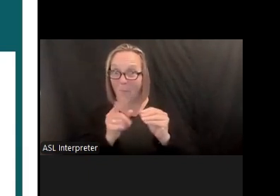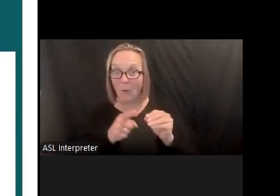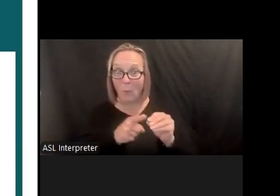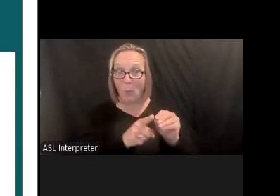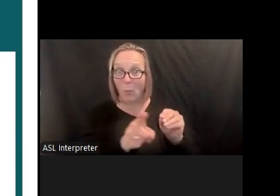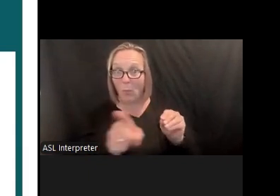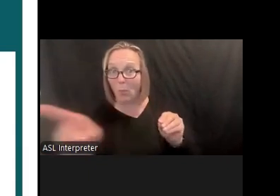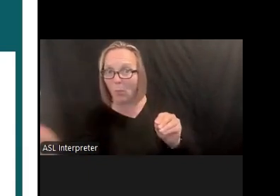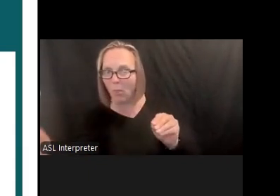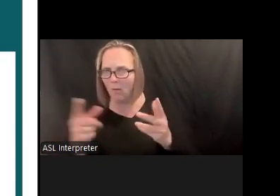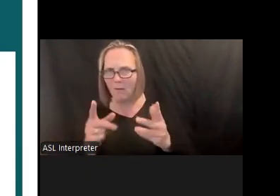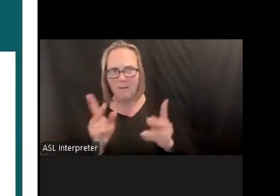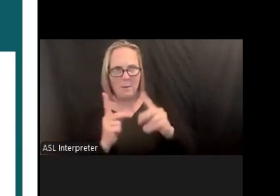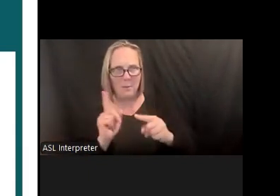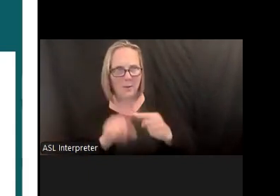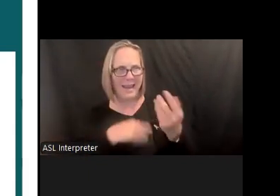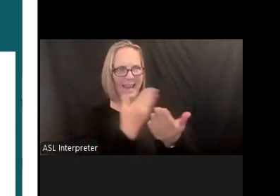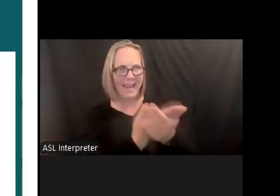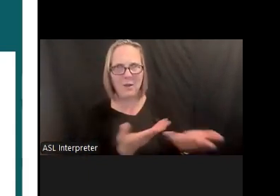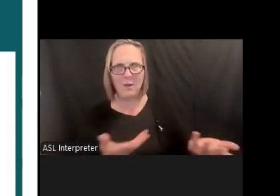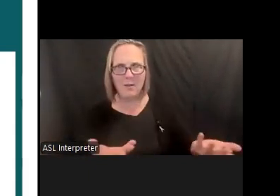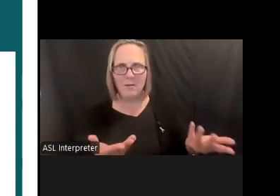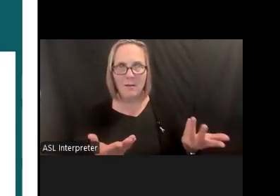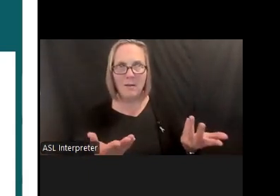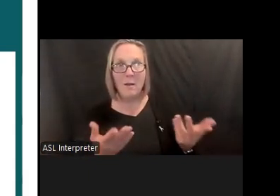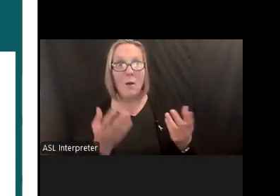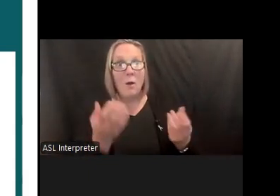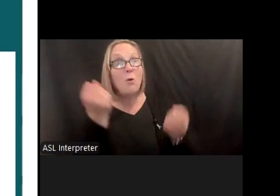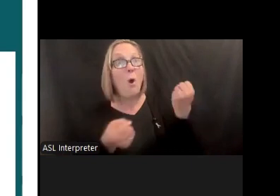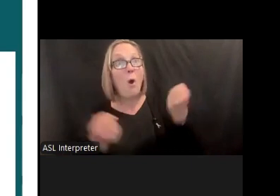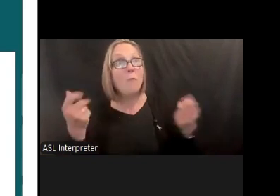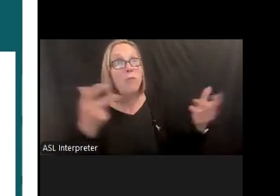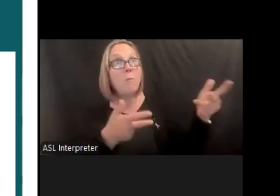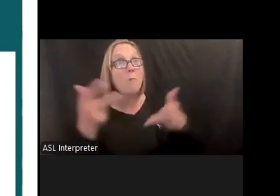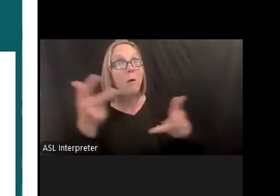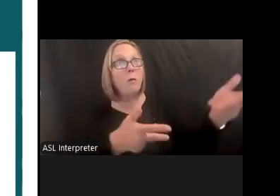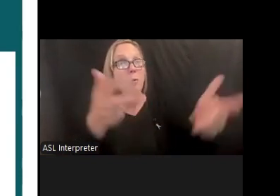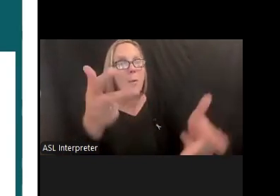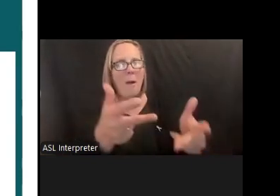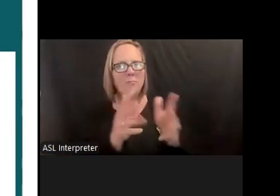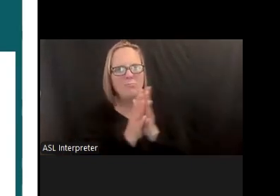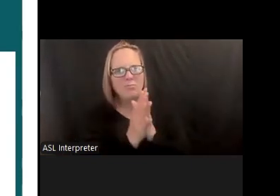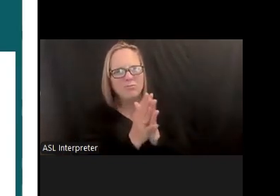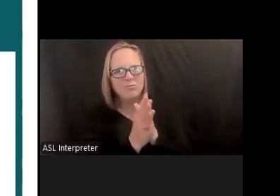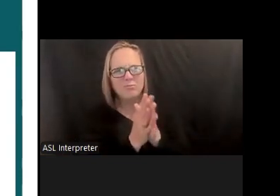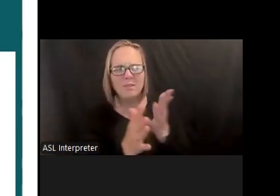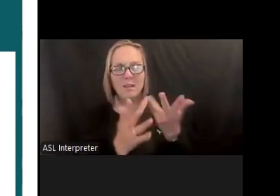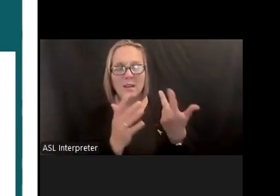way for people to get out here. There will be congestions of cars pulling into the driveway there,